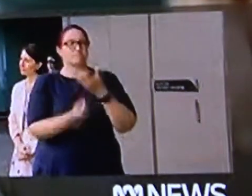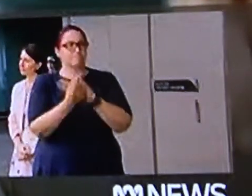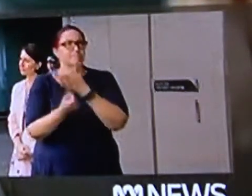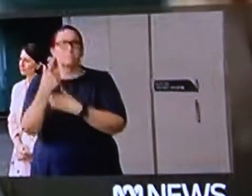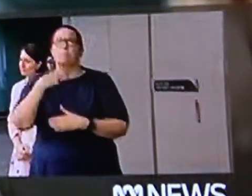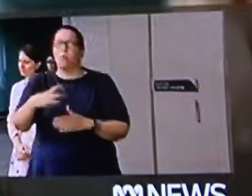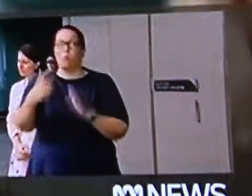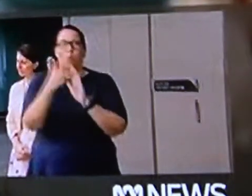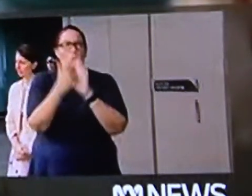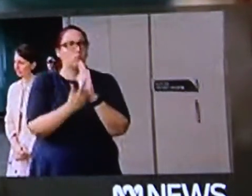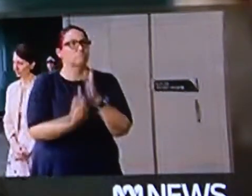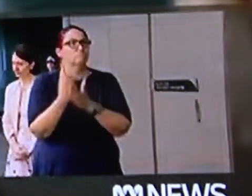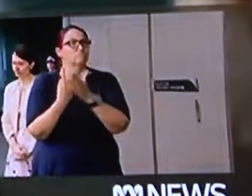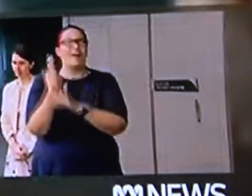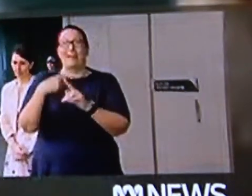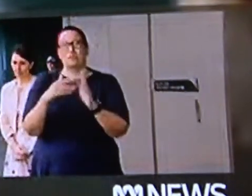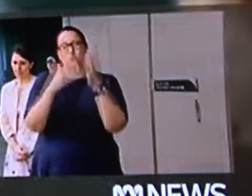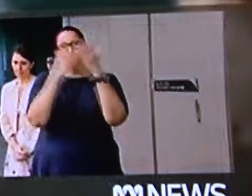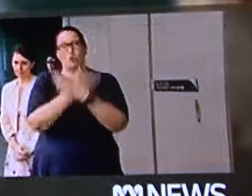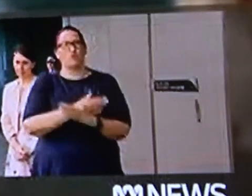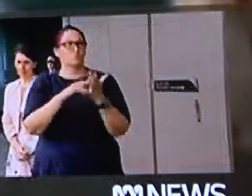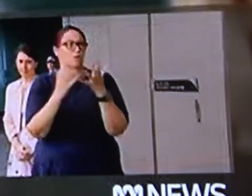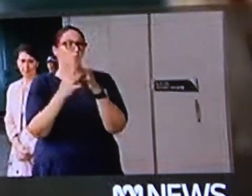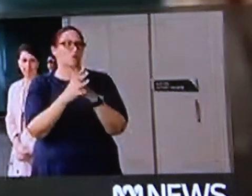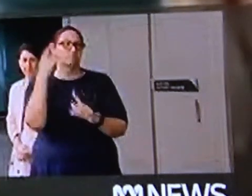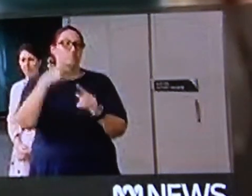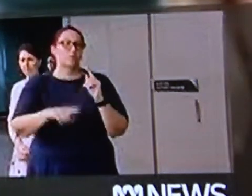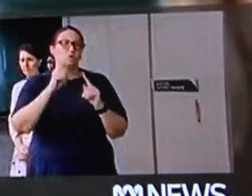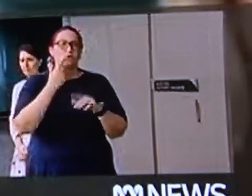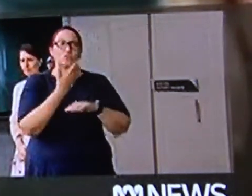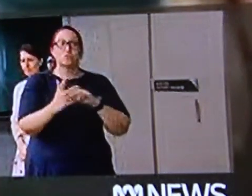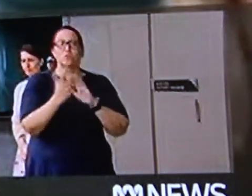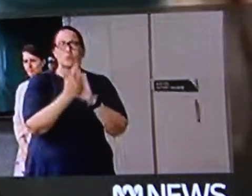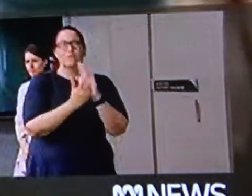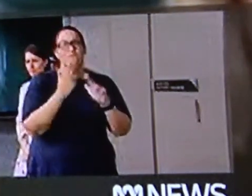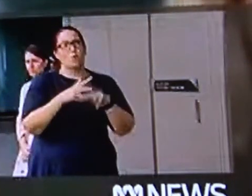we will see some additional powers turned on. And this is all about the protection